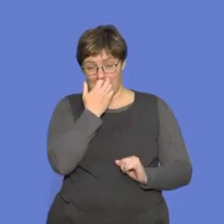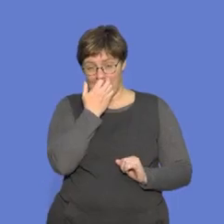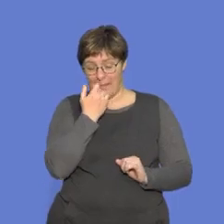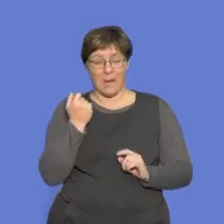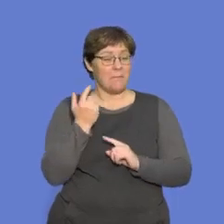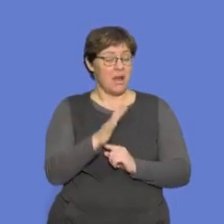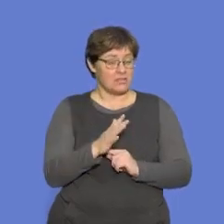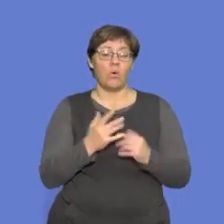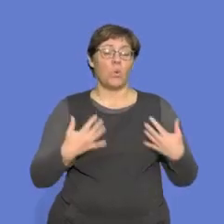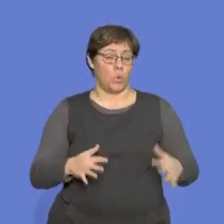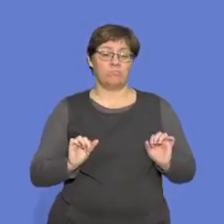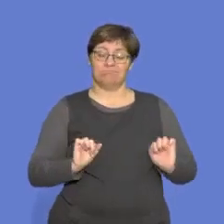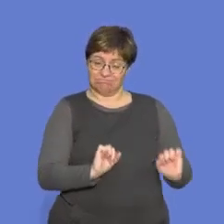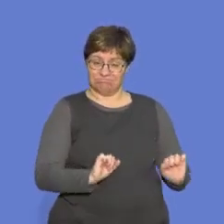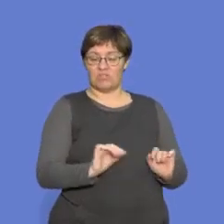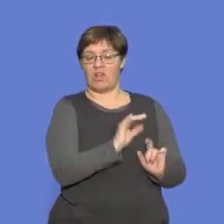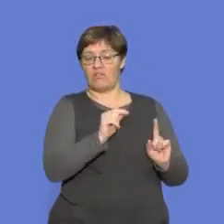endemic. And we're looking at probably